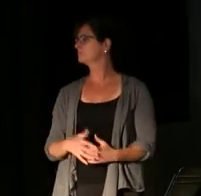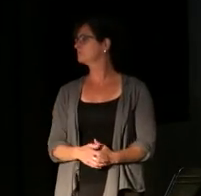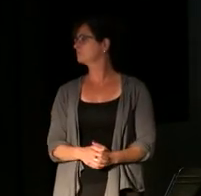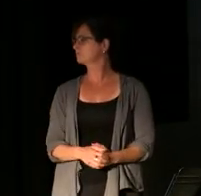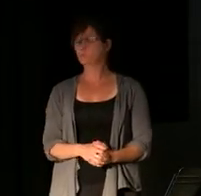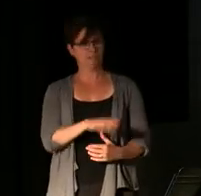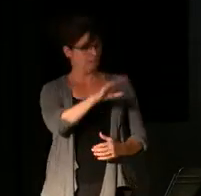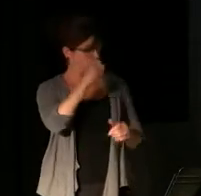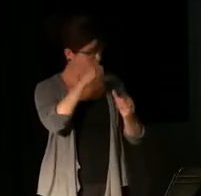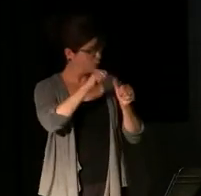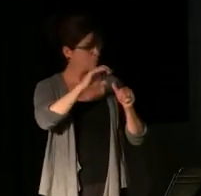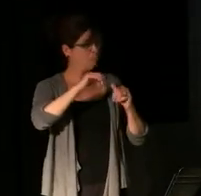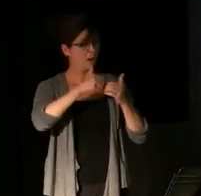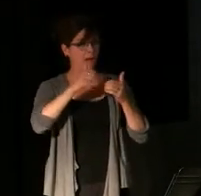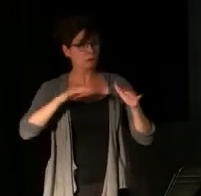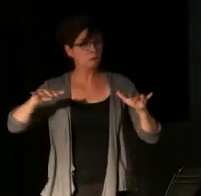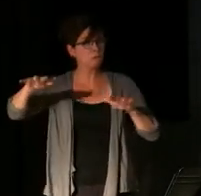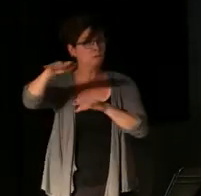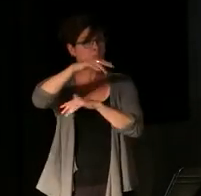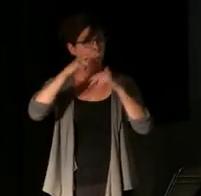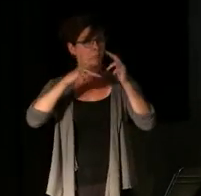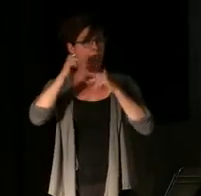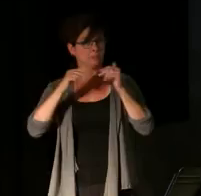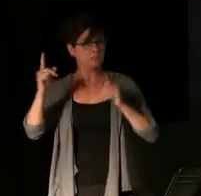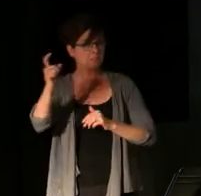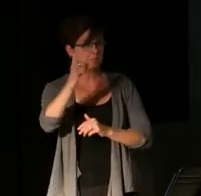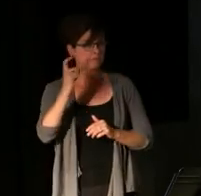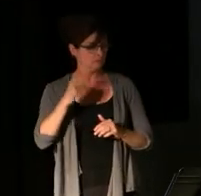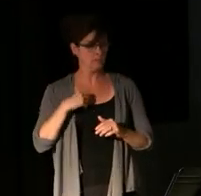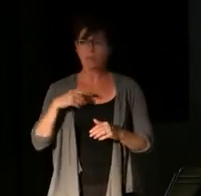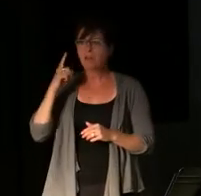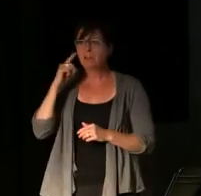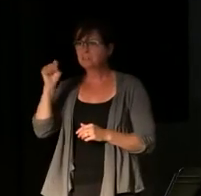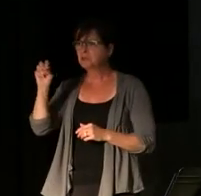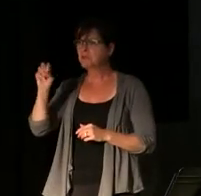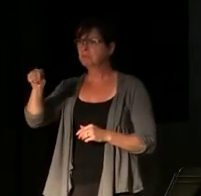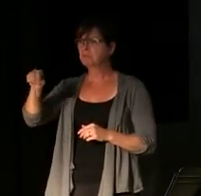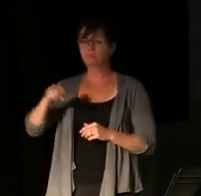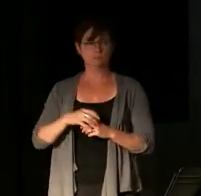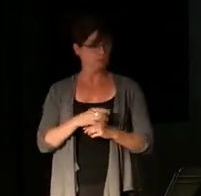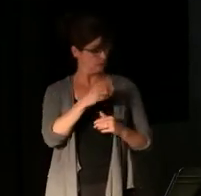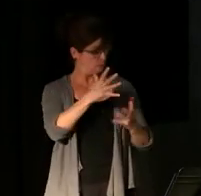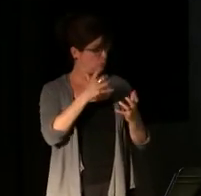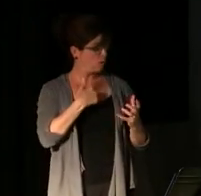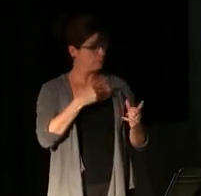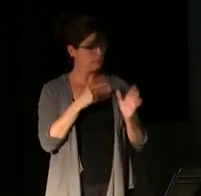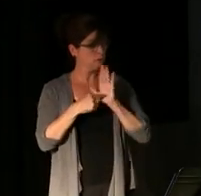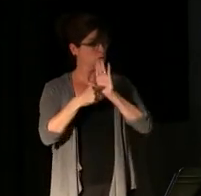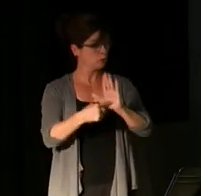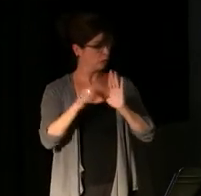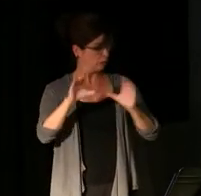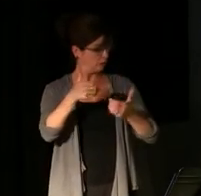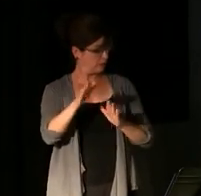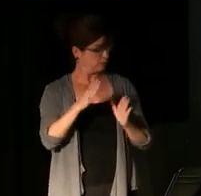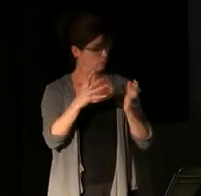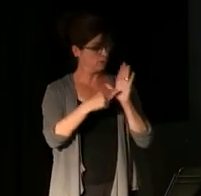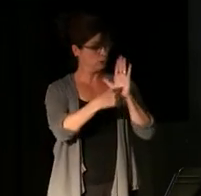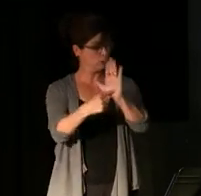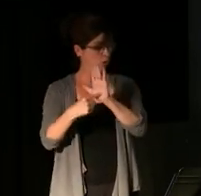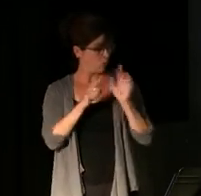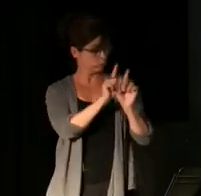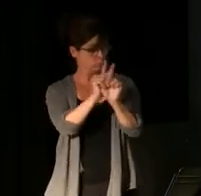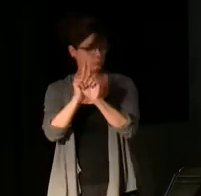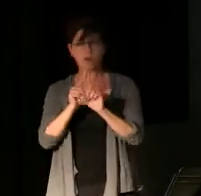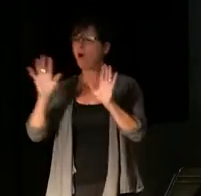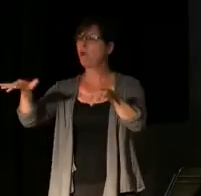Do you remember how to get around the building? I think so. Would you like me to show you to your classes? No, thanks.